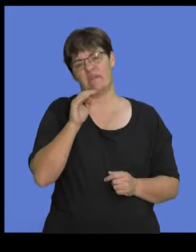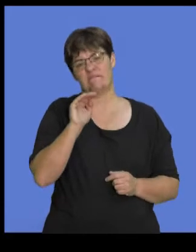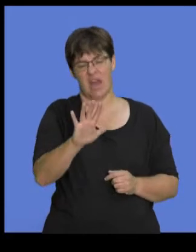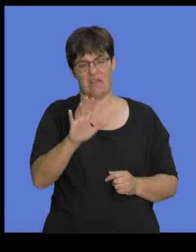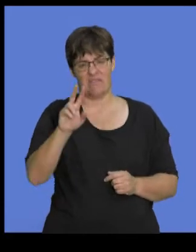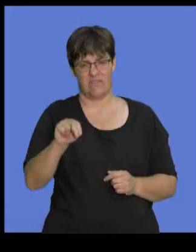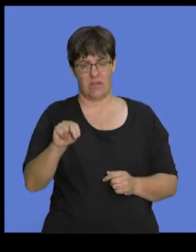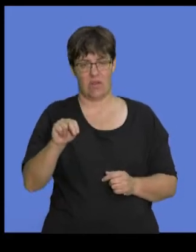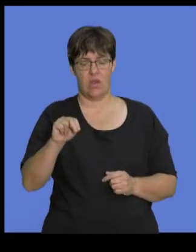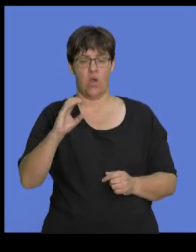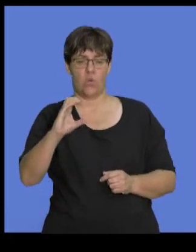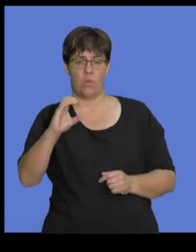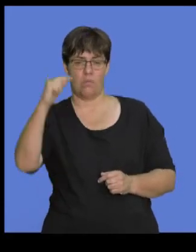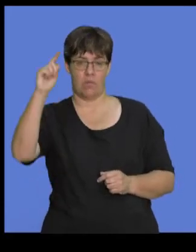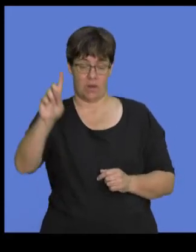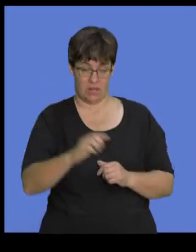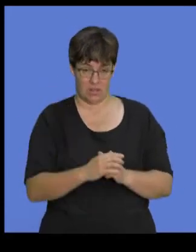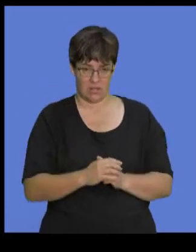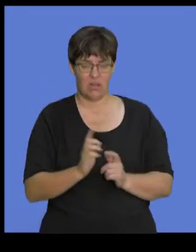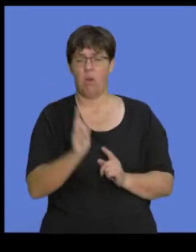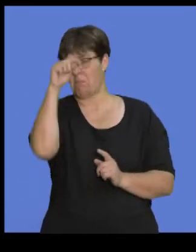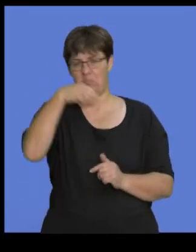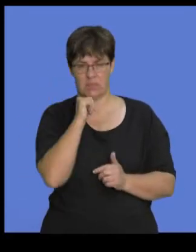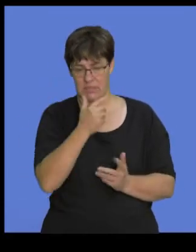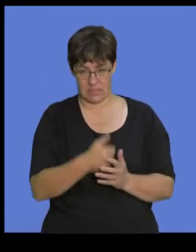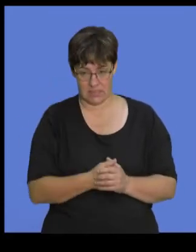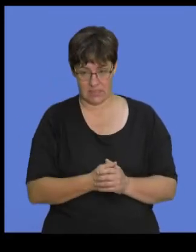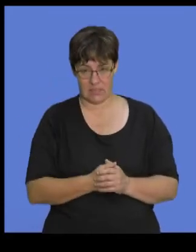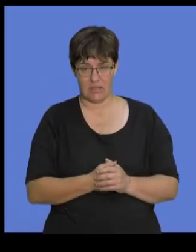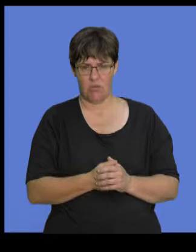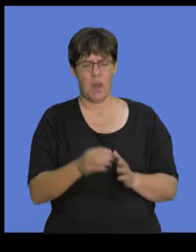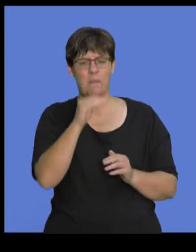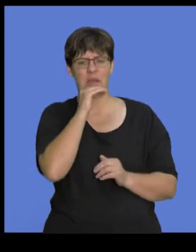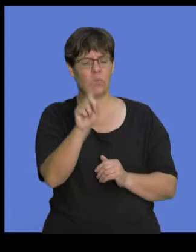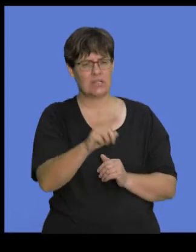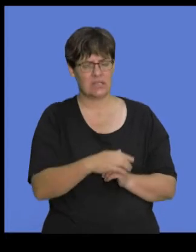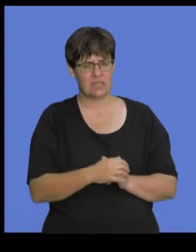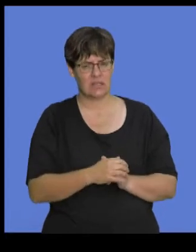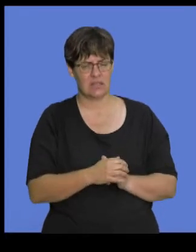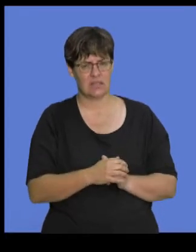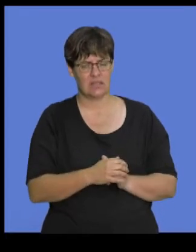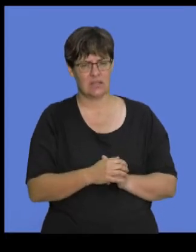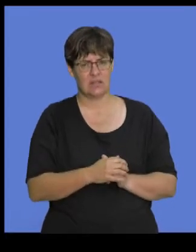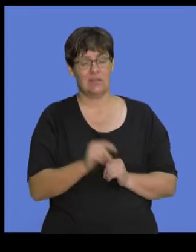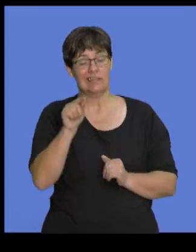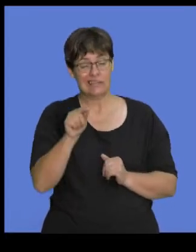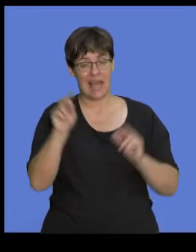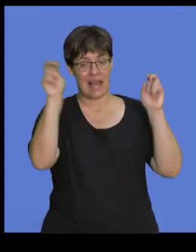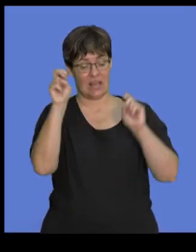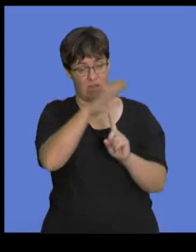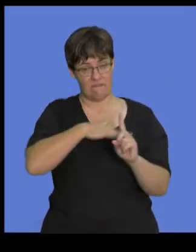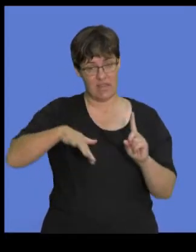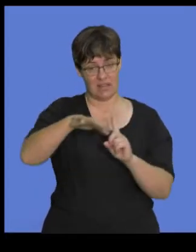5 newtons per coulomb, whatever the direction is. What that simply means is that the electric